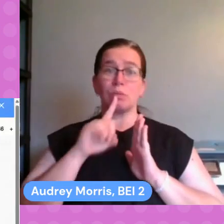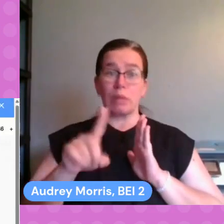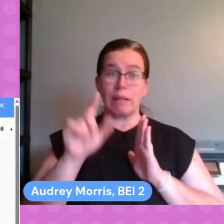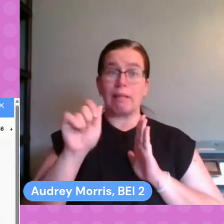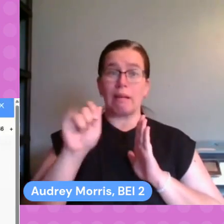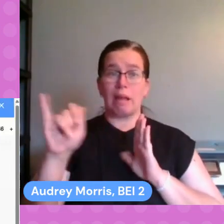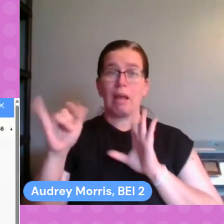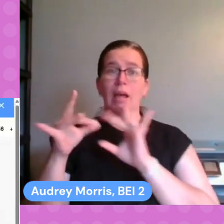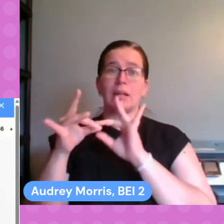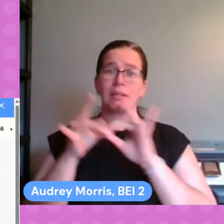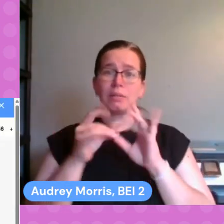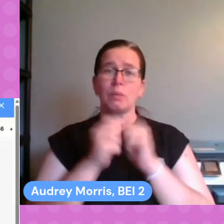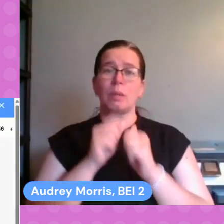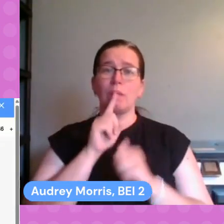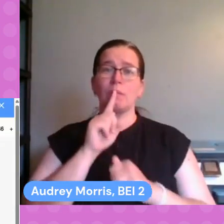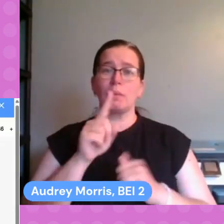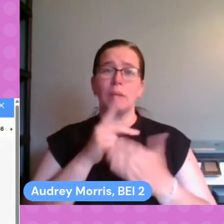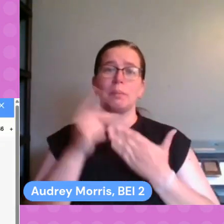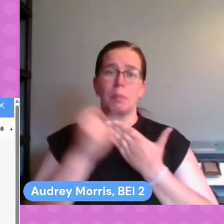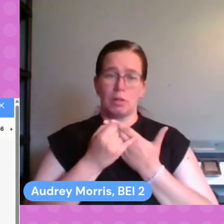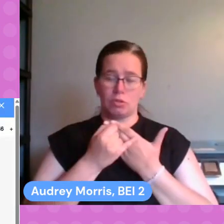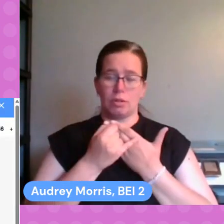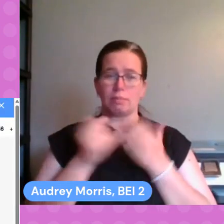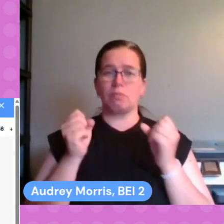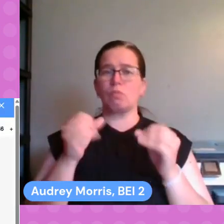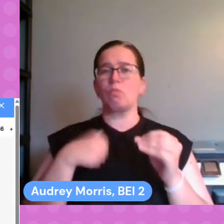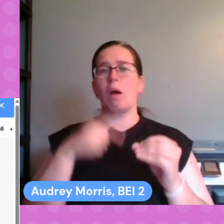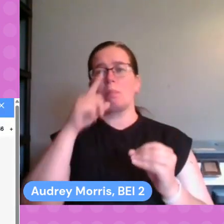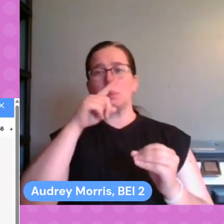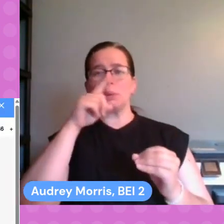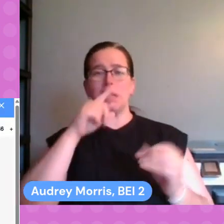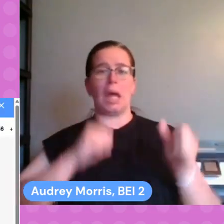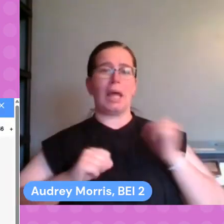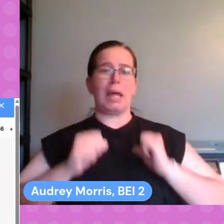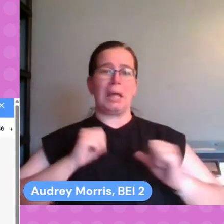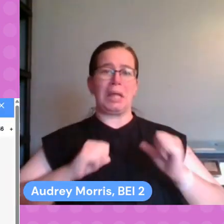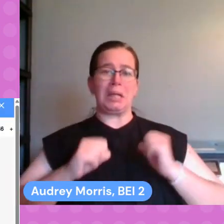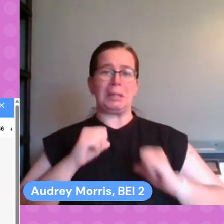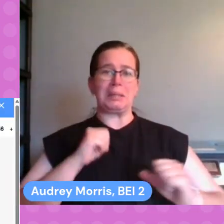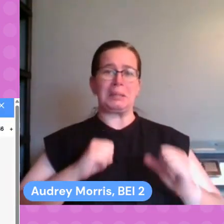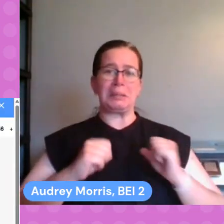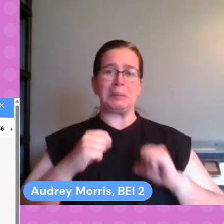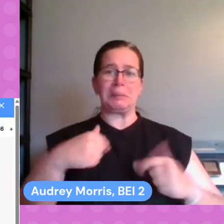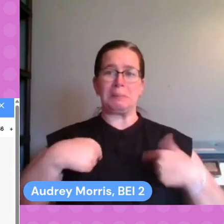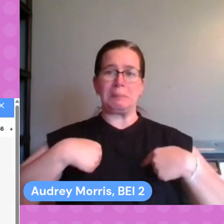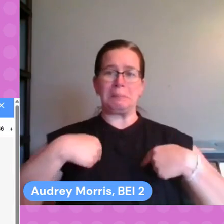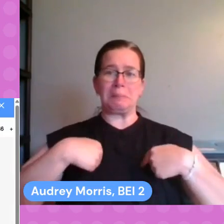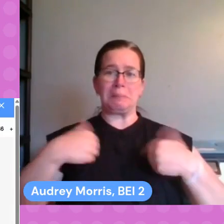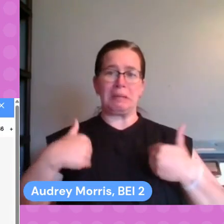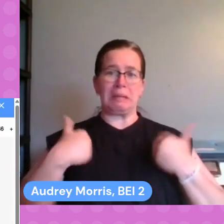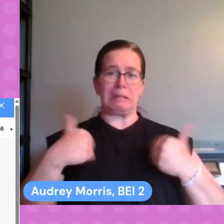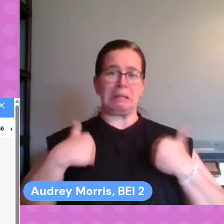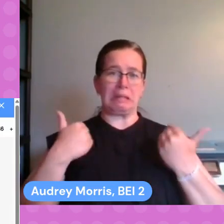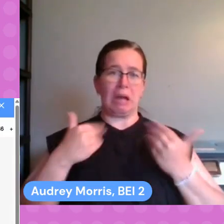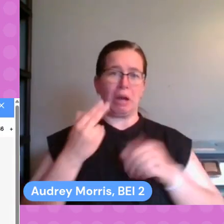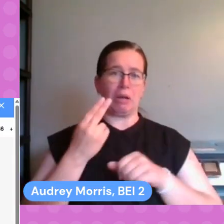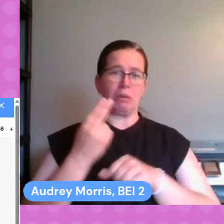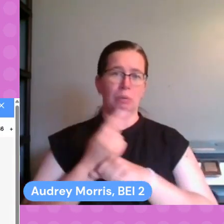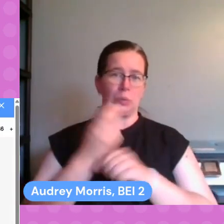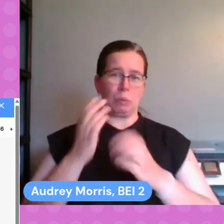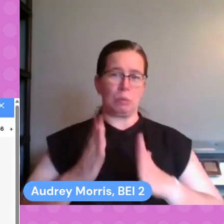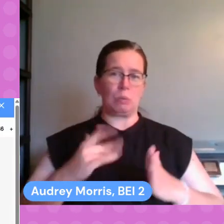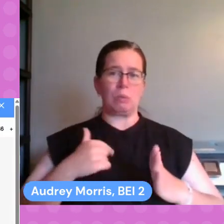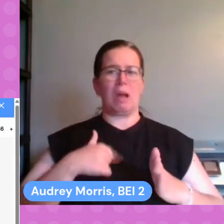up to real project. So I'm going to pretend in this demo to be a young user. So